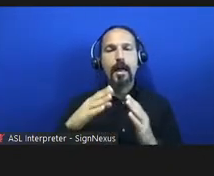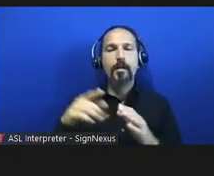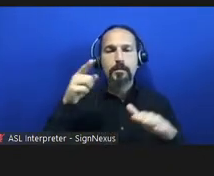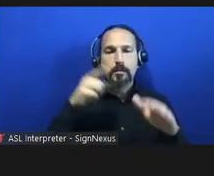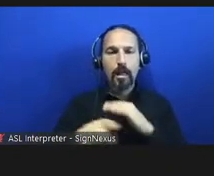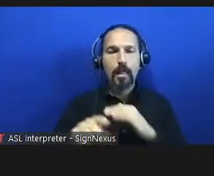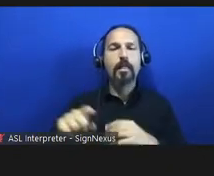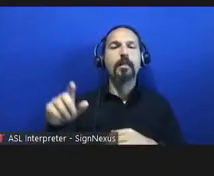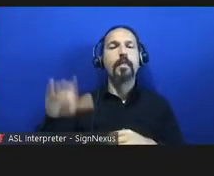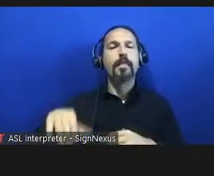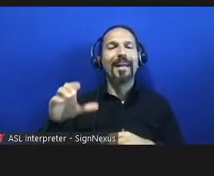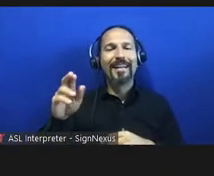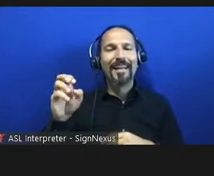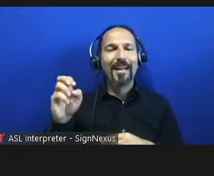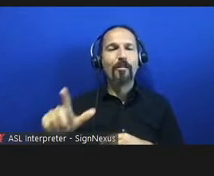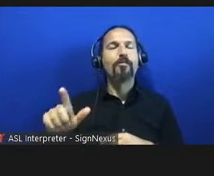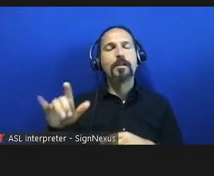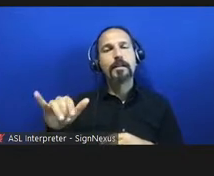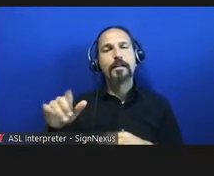Island Expressway